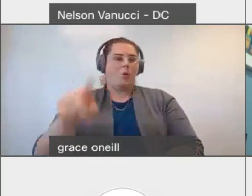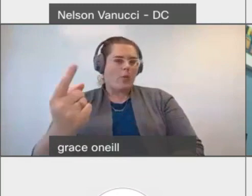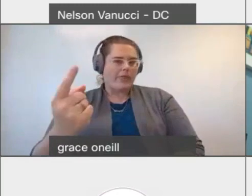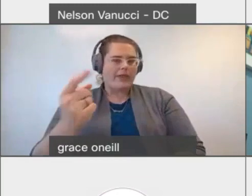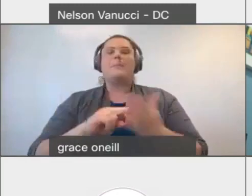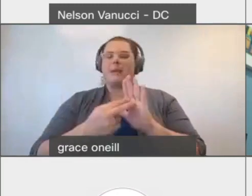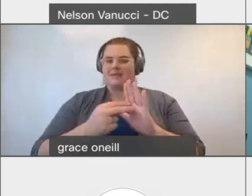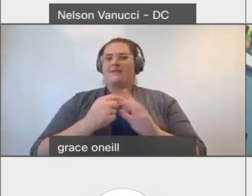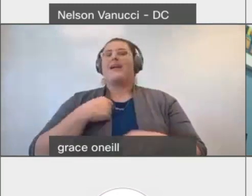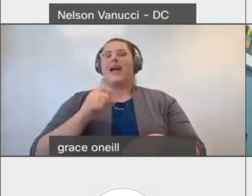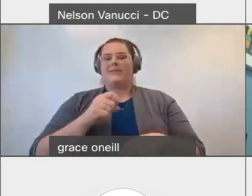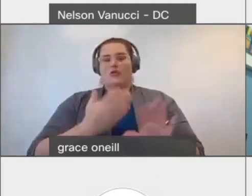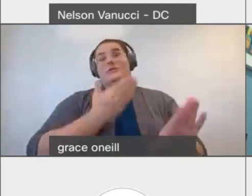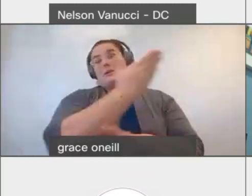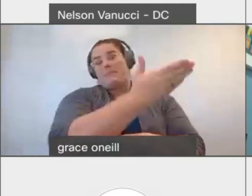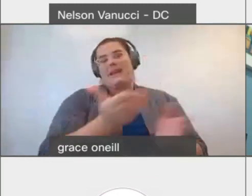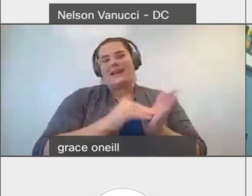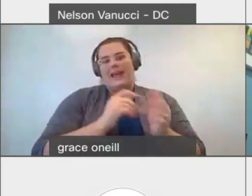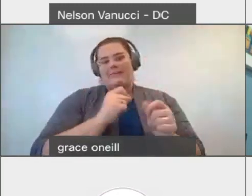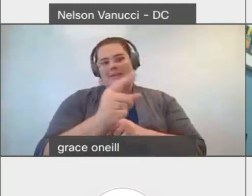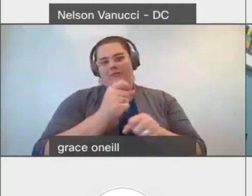be resubmitted each year.